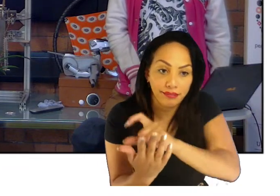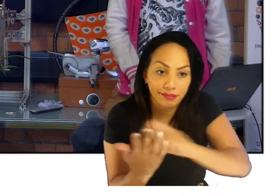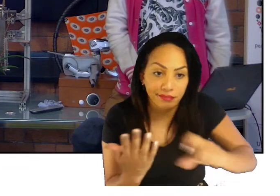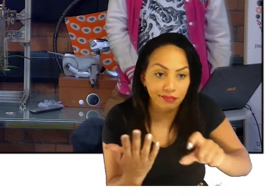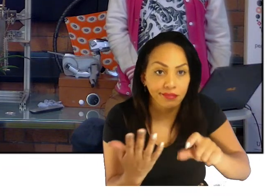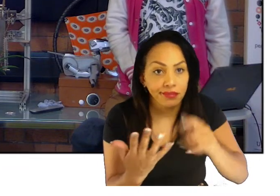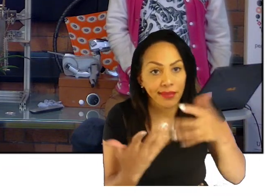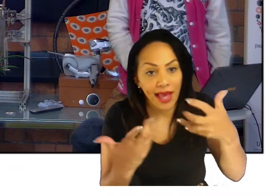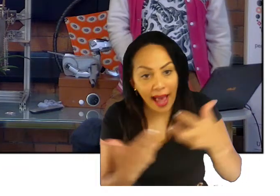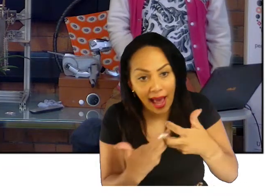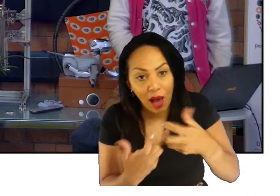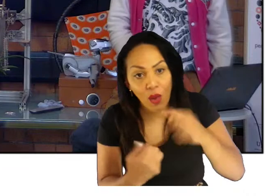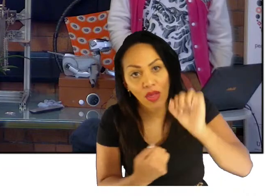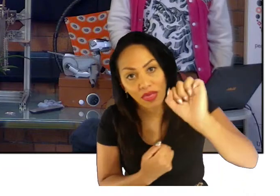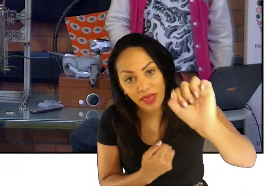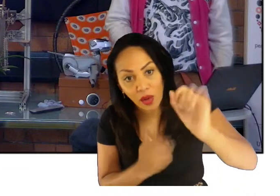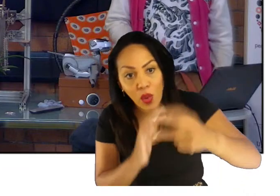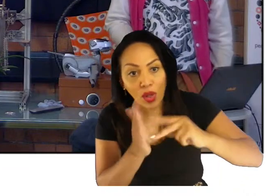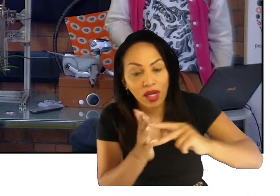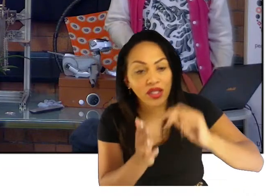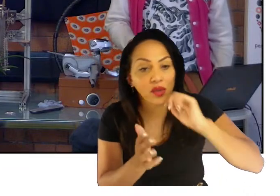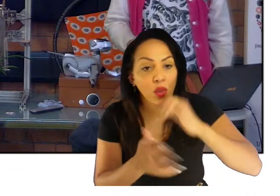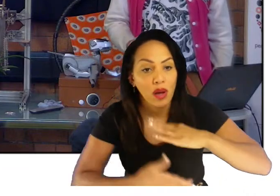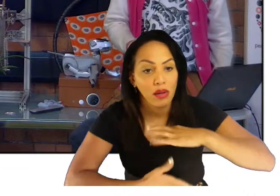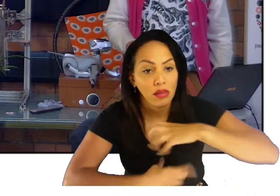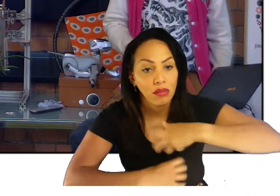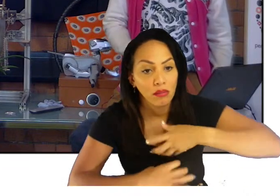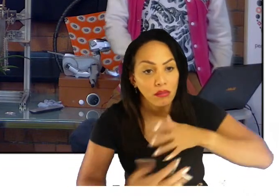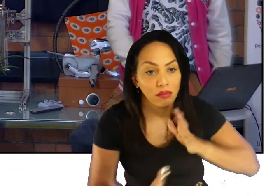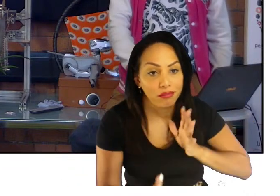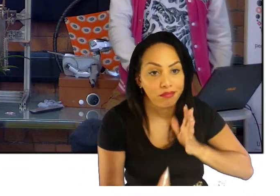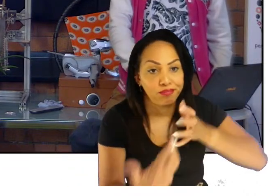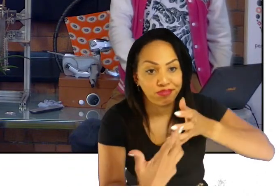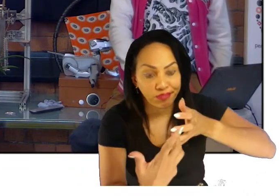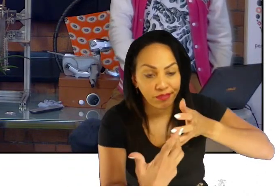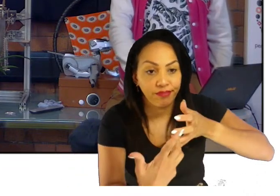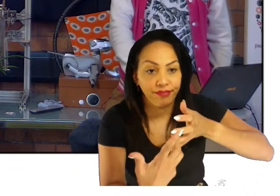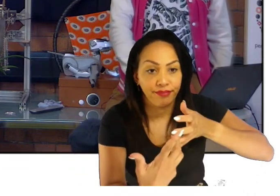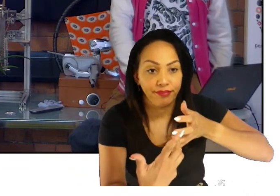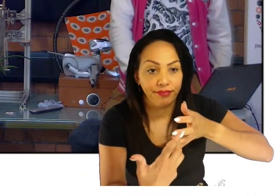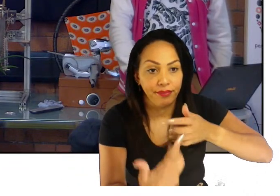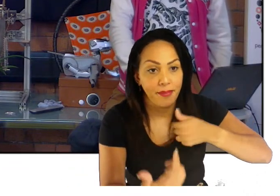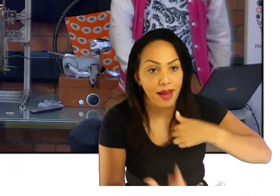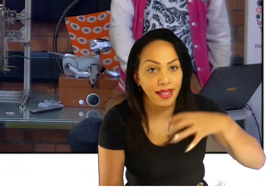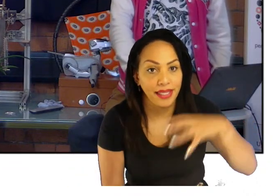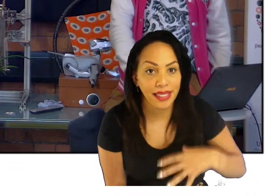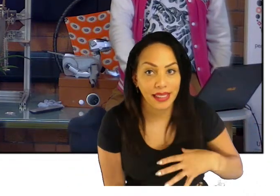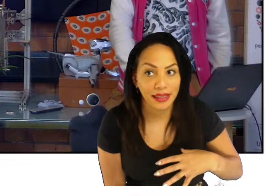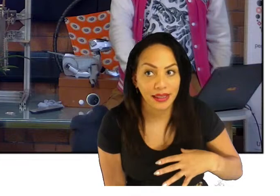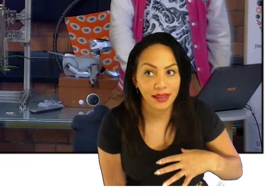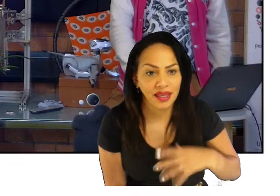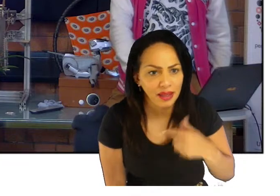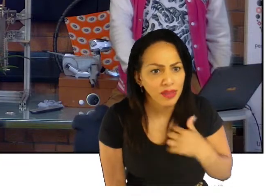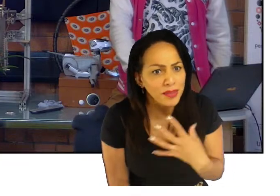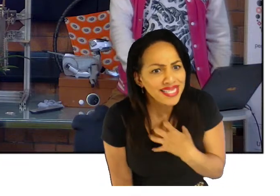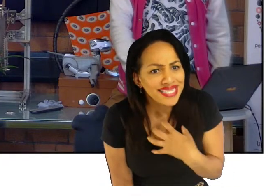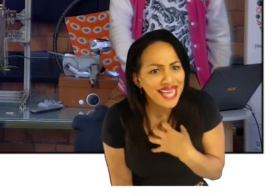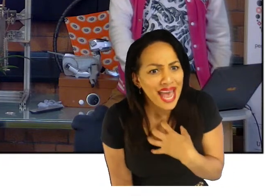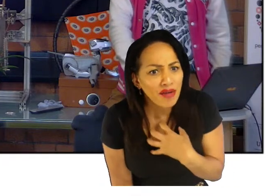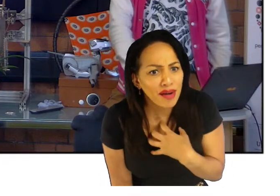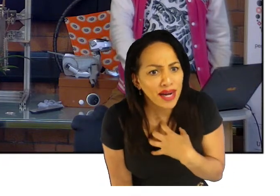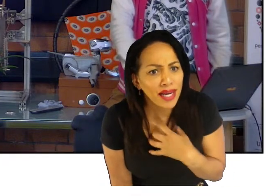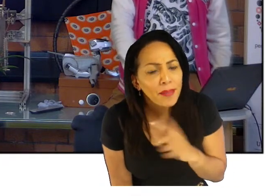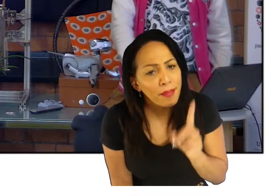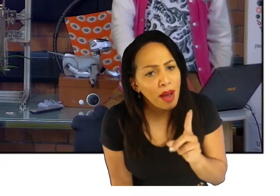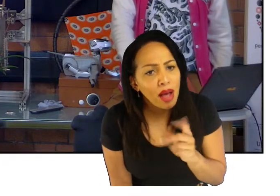I'm also aware that that was quite a scary process as well. So I'm not sure whether there is like one kind of